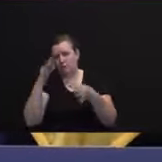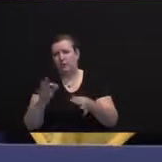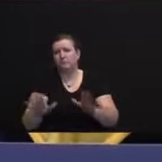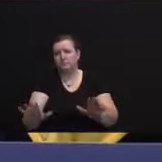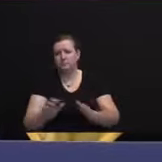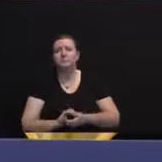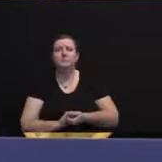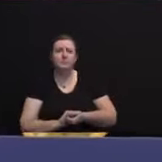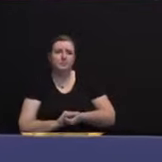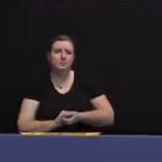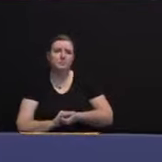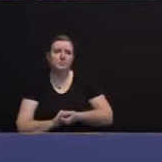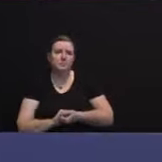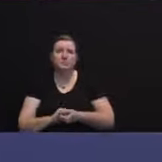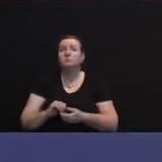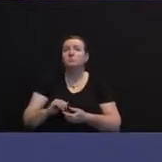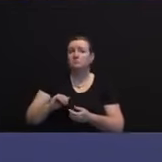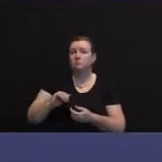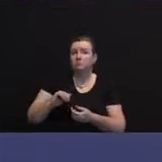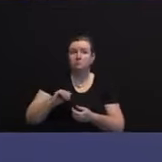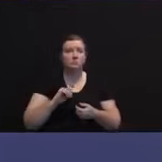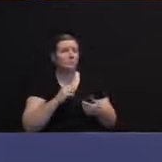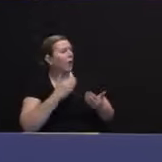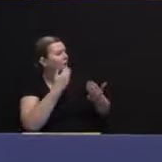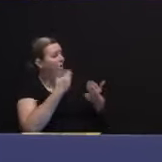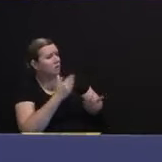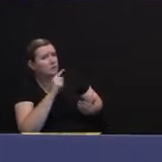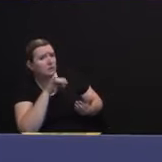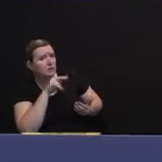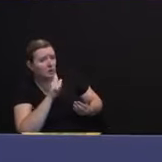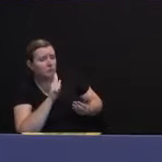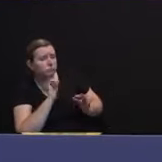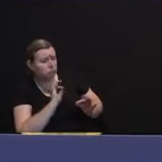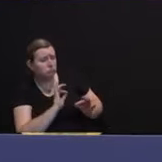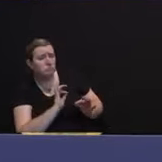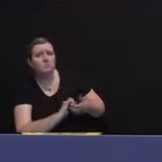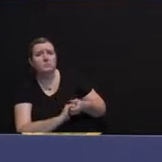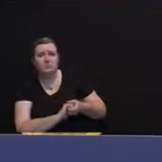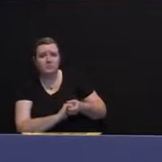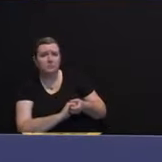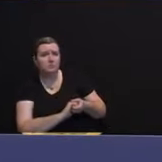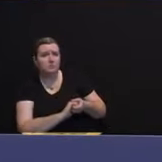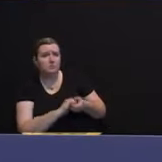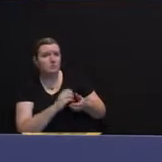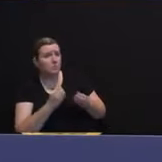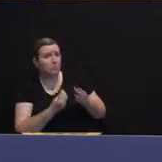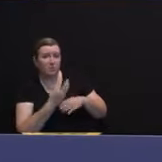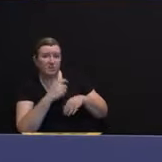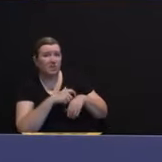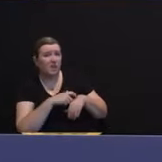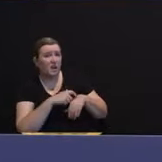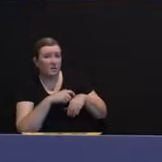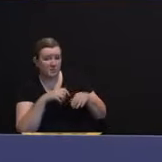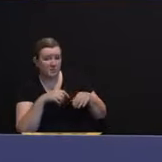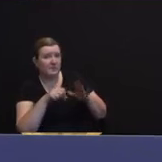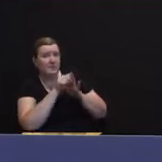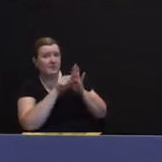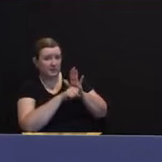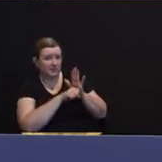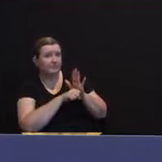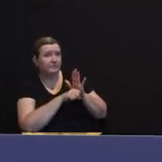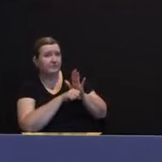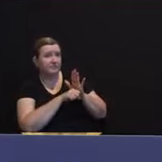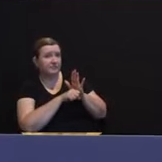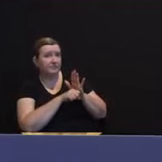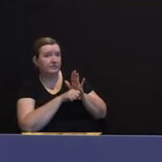We said this a lot in the spring. We are the densest state in the nation, and in many respects, that's a huge asset. It is not